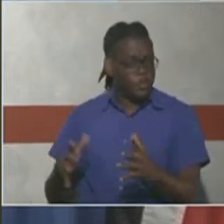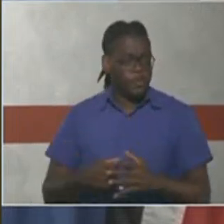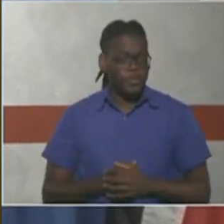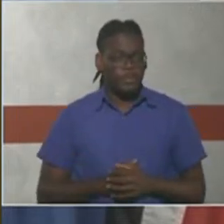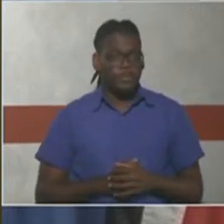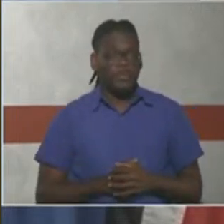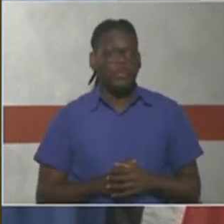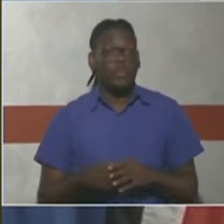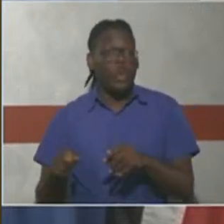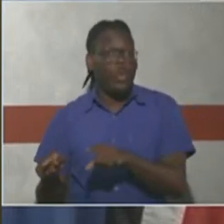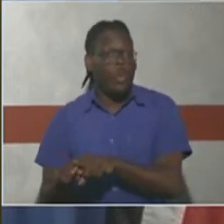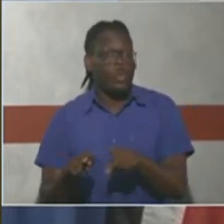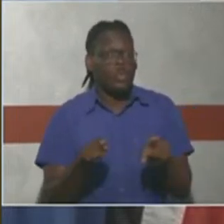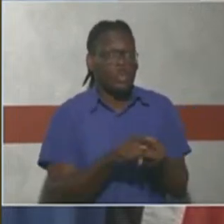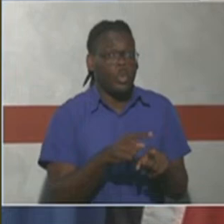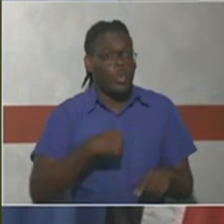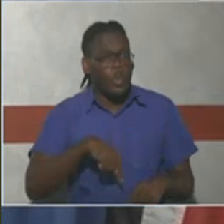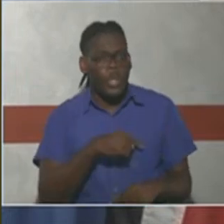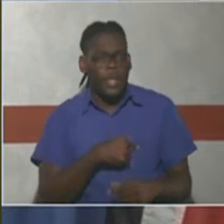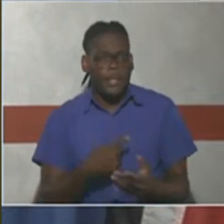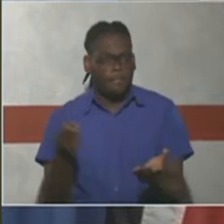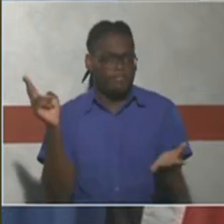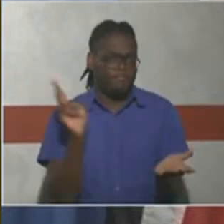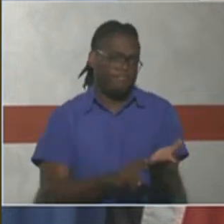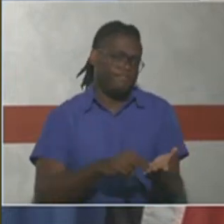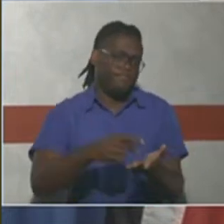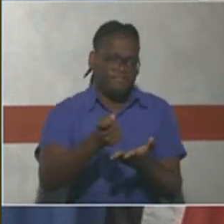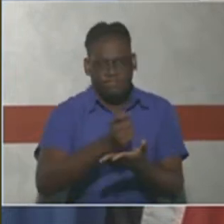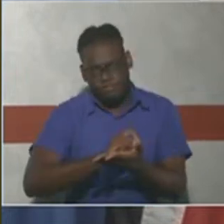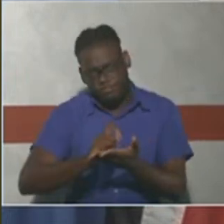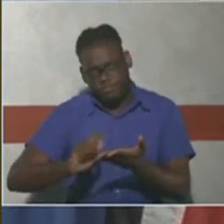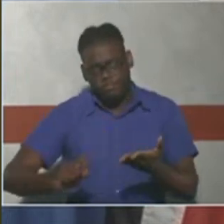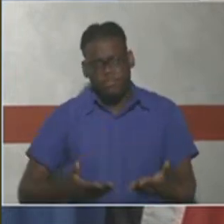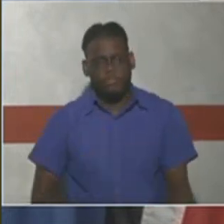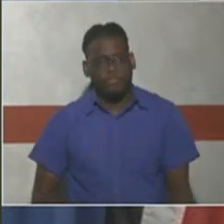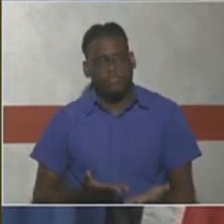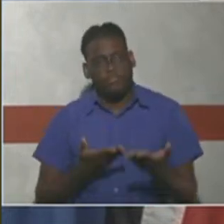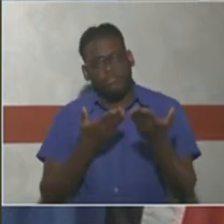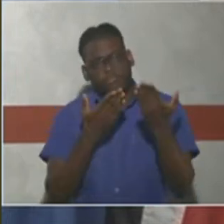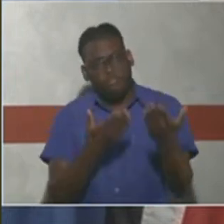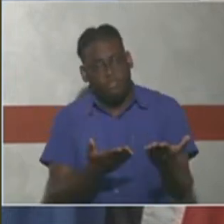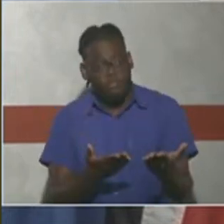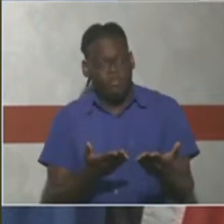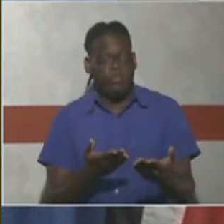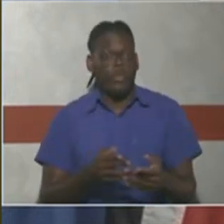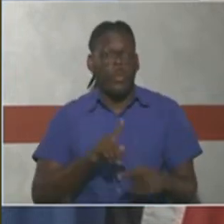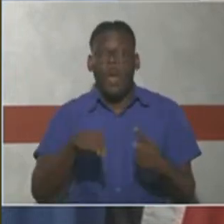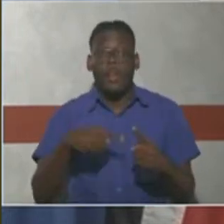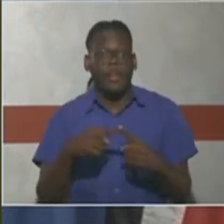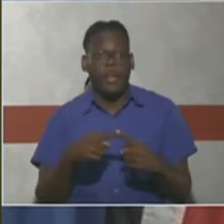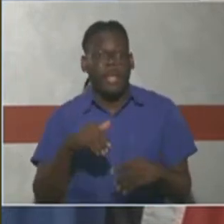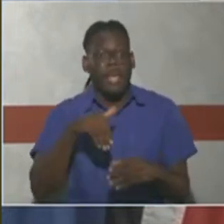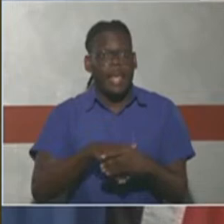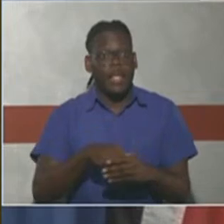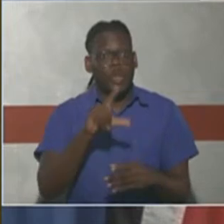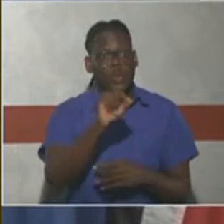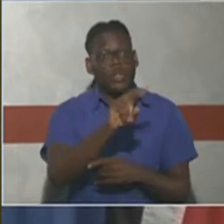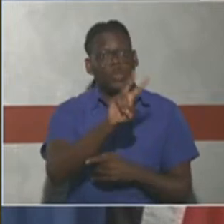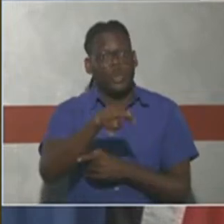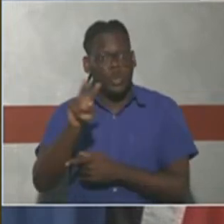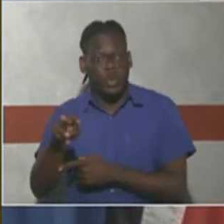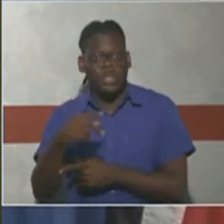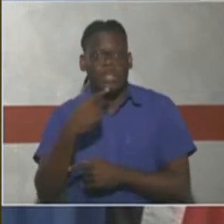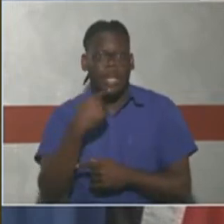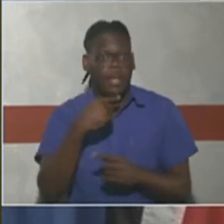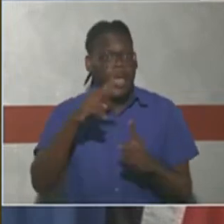Office of Foreign Assets Control, OFAC, in the middle of 2022, and have been working with our lawyers in